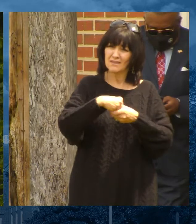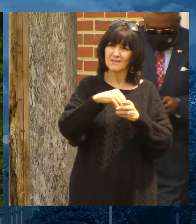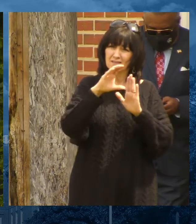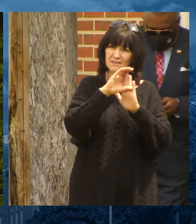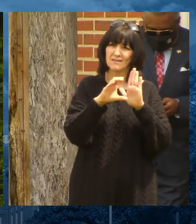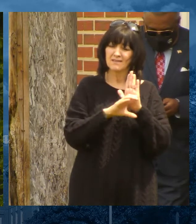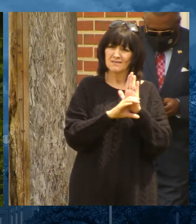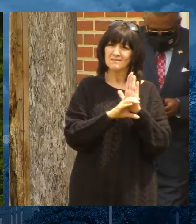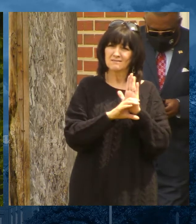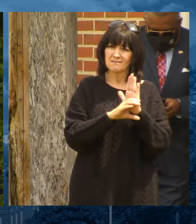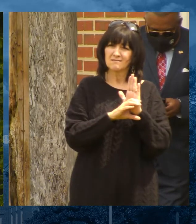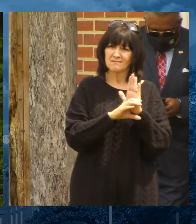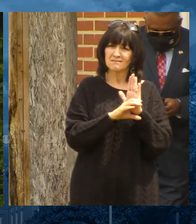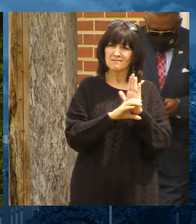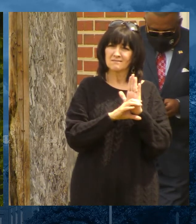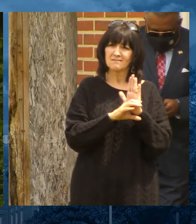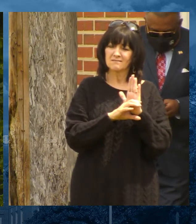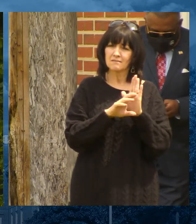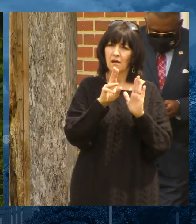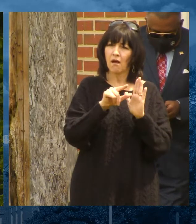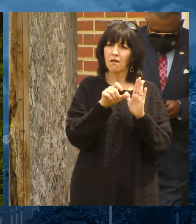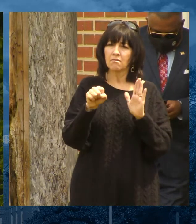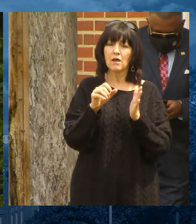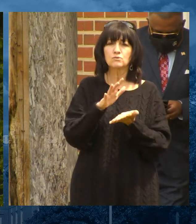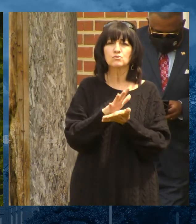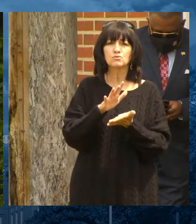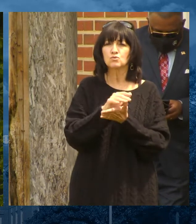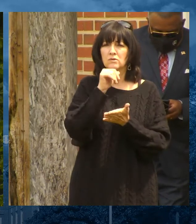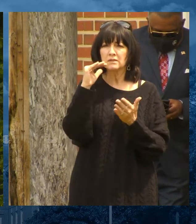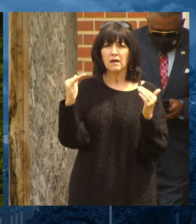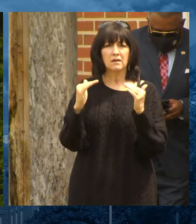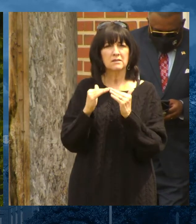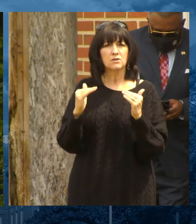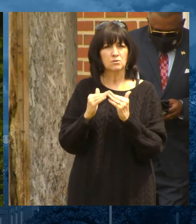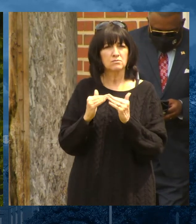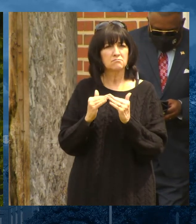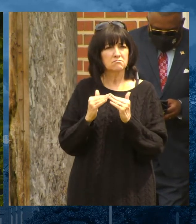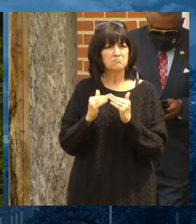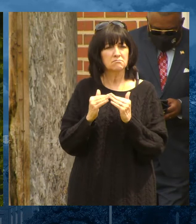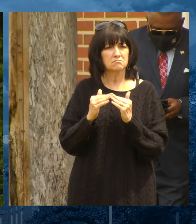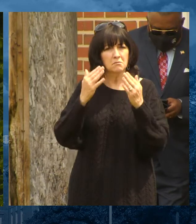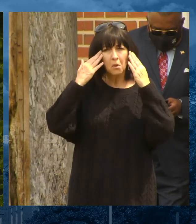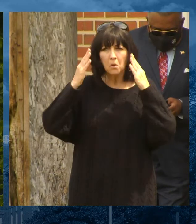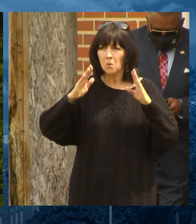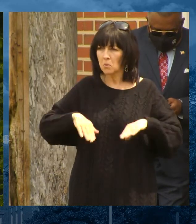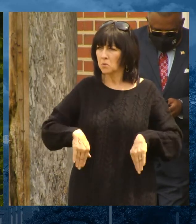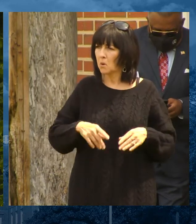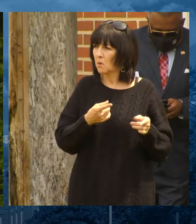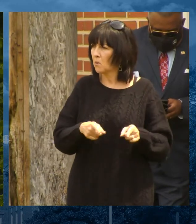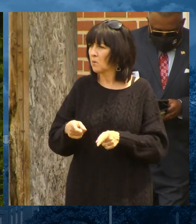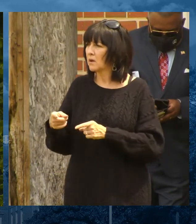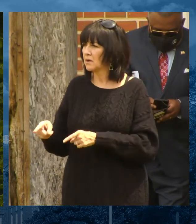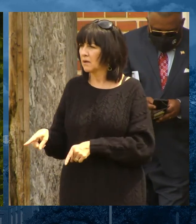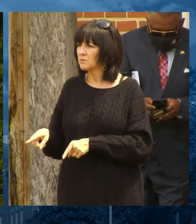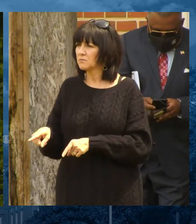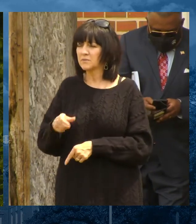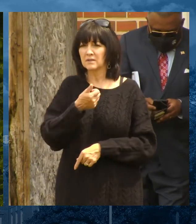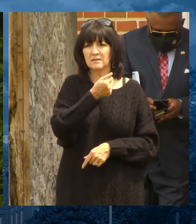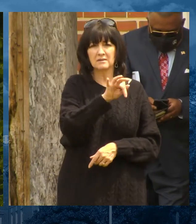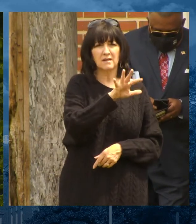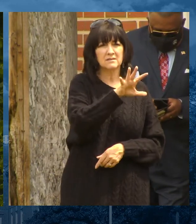unless the schools were not equal. Well, we know what happened in the period between